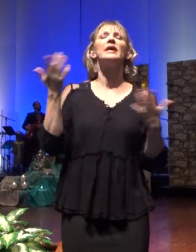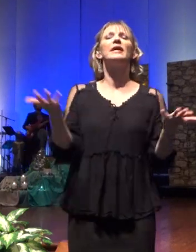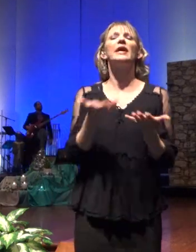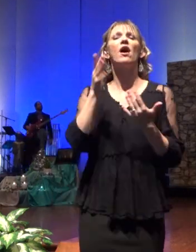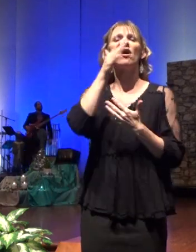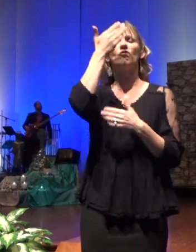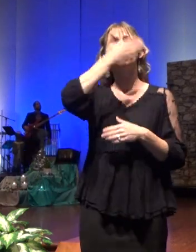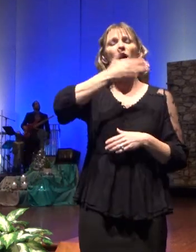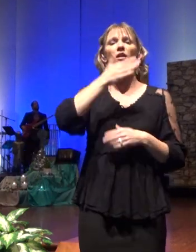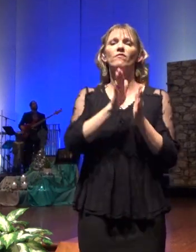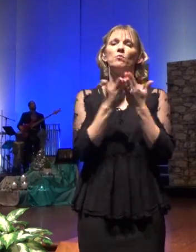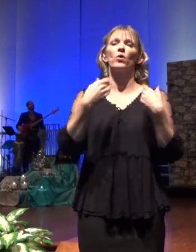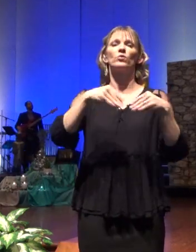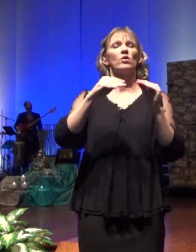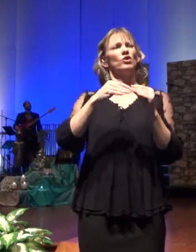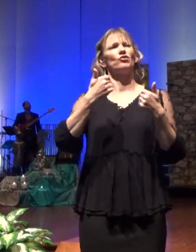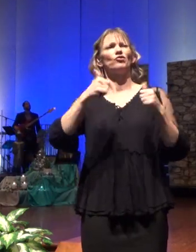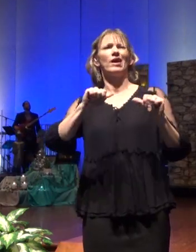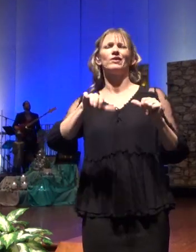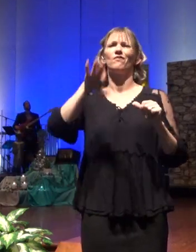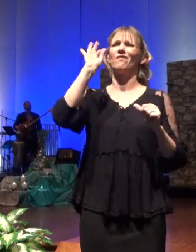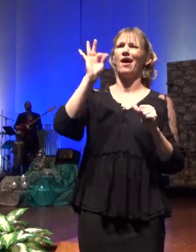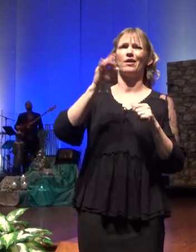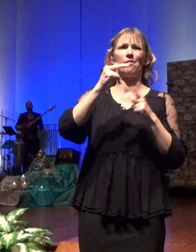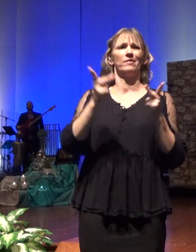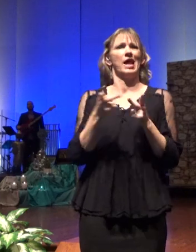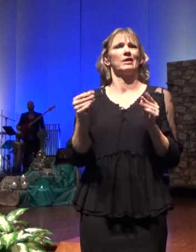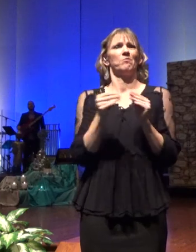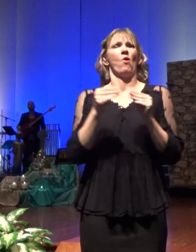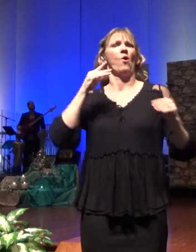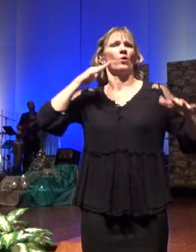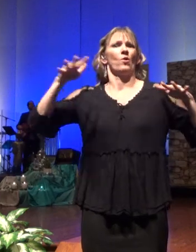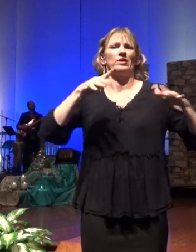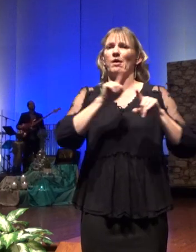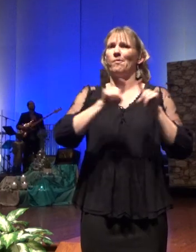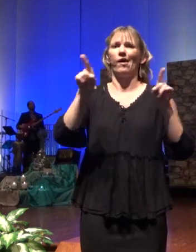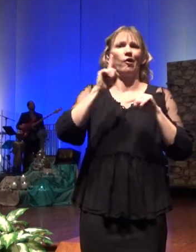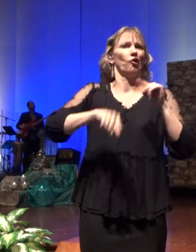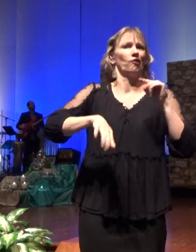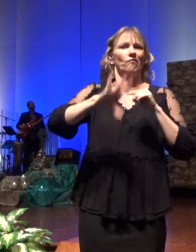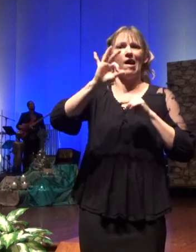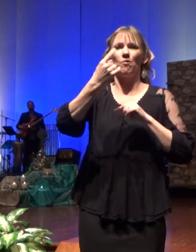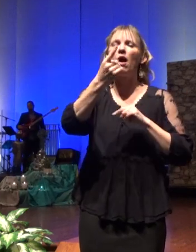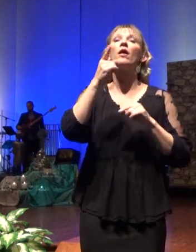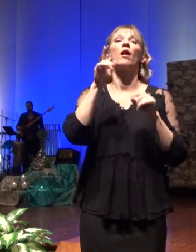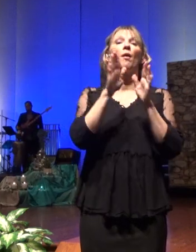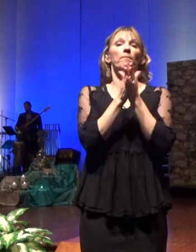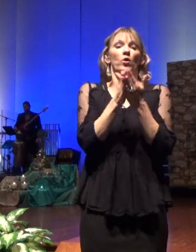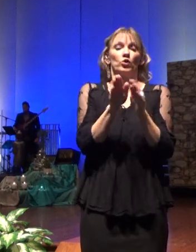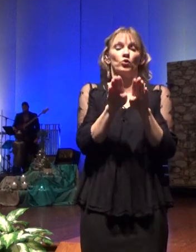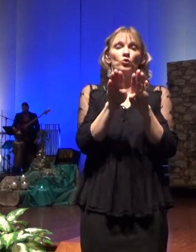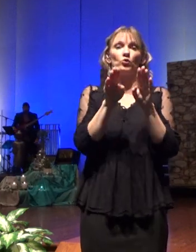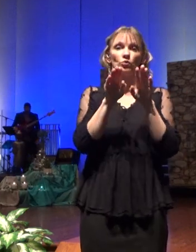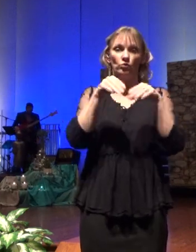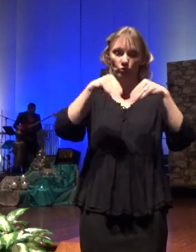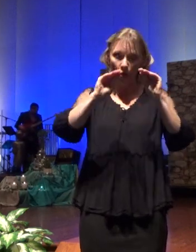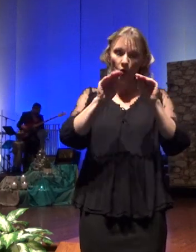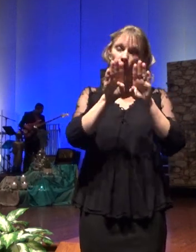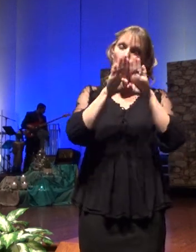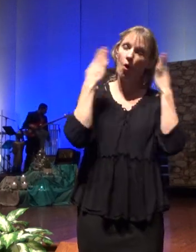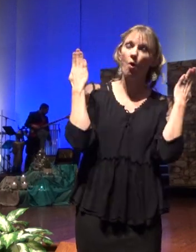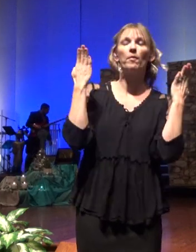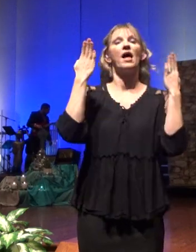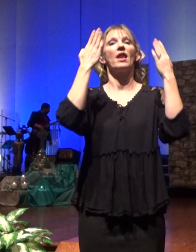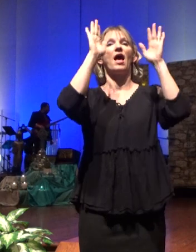Tried to find a noisier place to do this, but I couldn't find one. So our bookstore is open every Sunday. Good opportunity to pick up a card